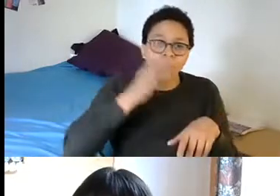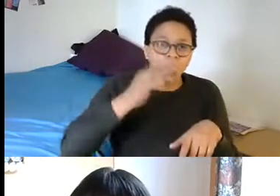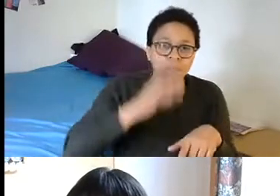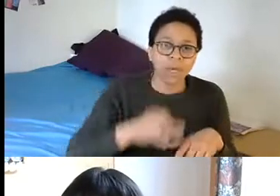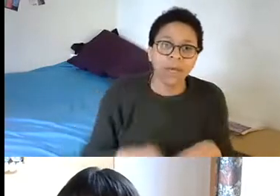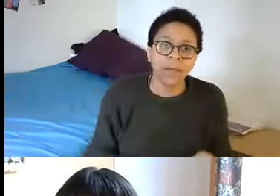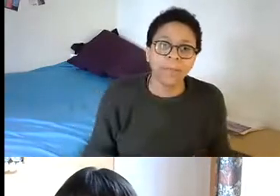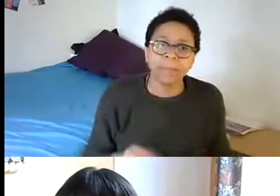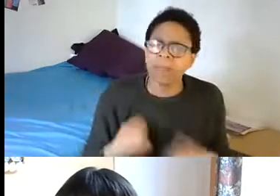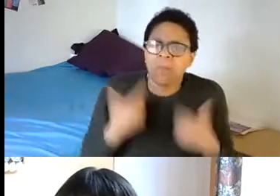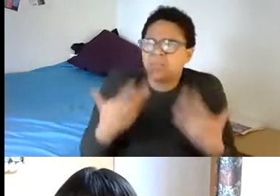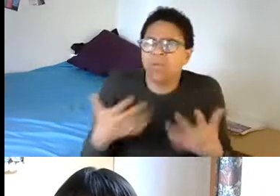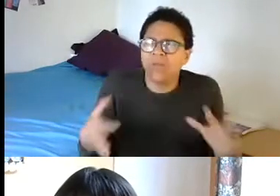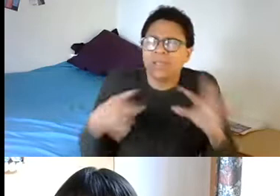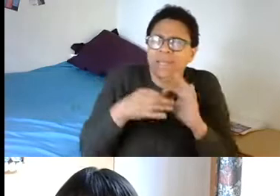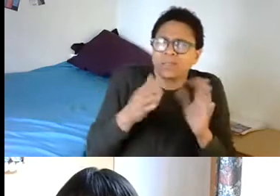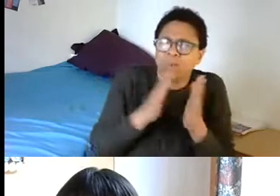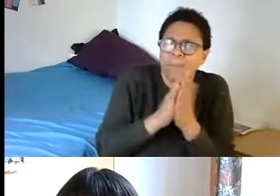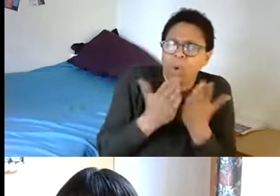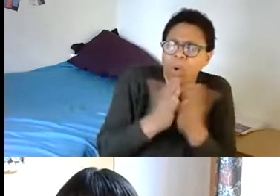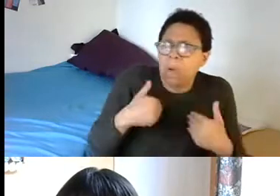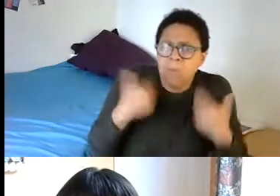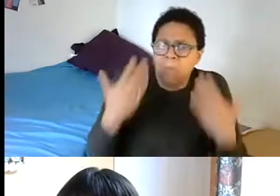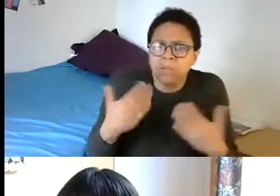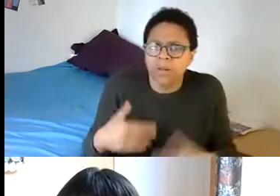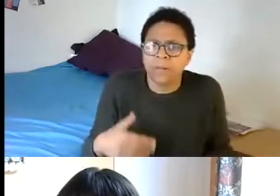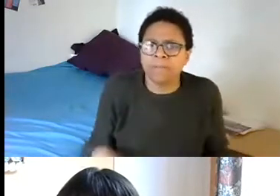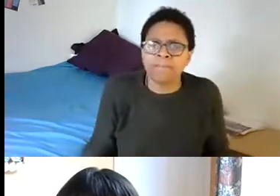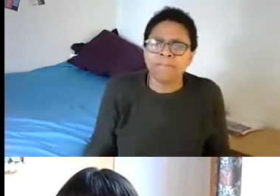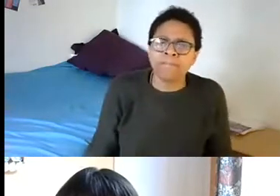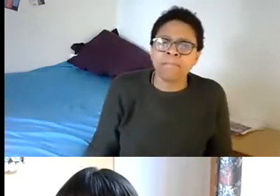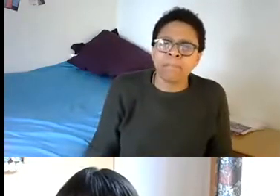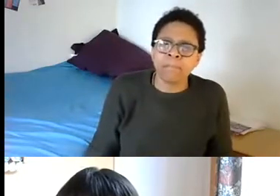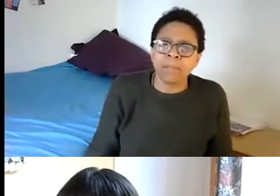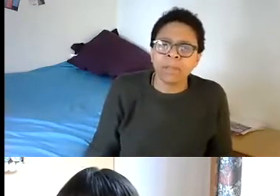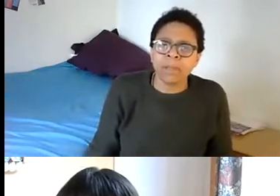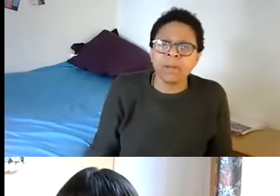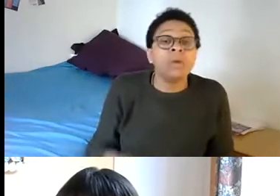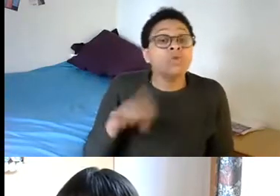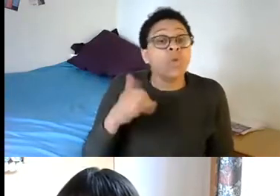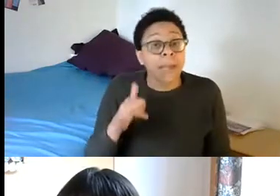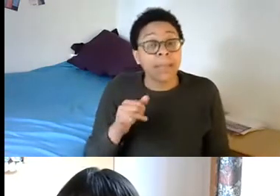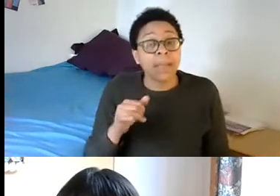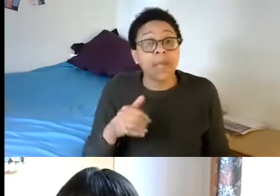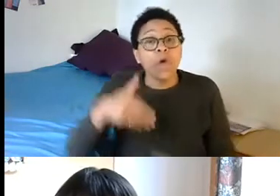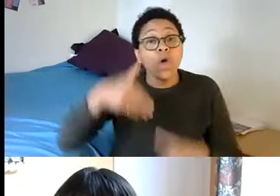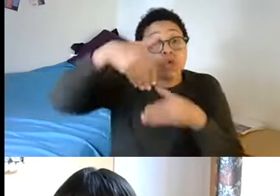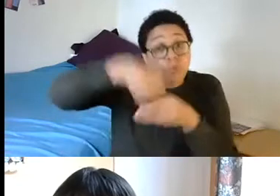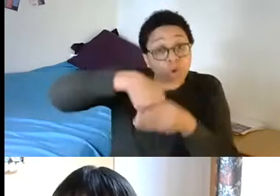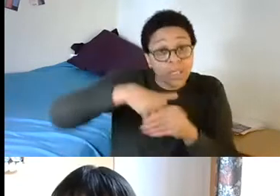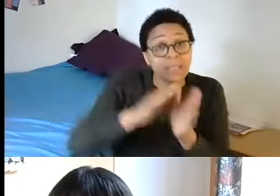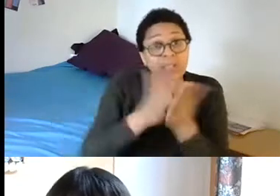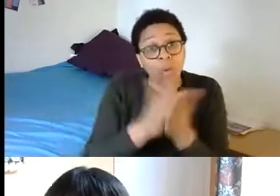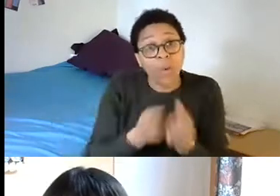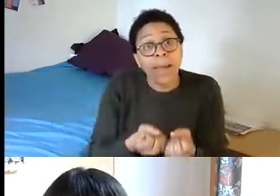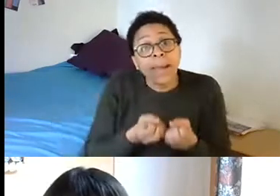the book's talking about, that is giving him the idea to sort of take the book and do this to it. But I loved the book when I saw it,